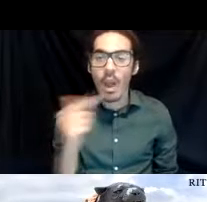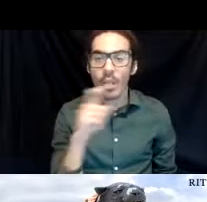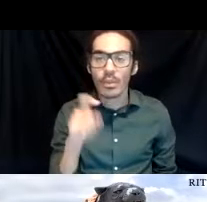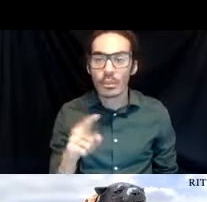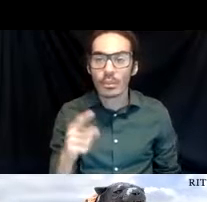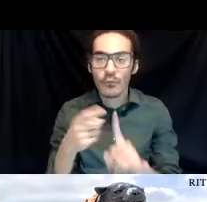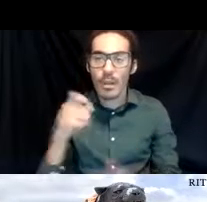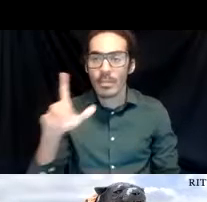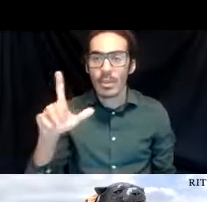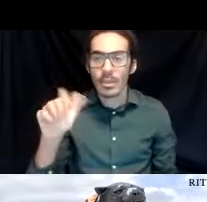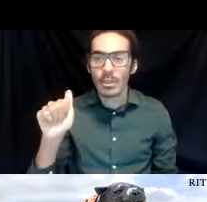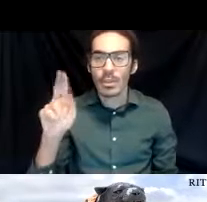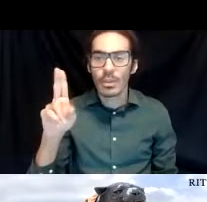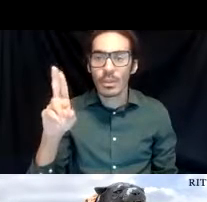Lori.